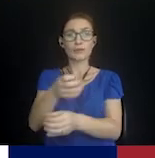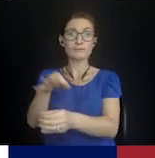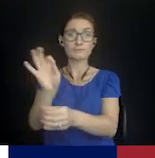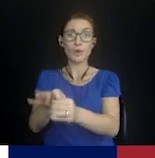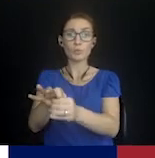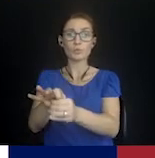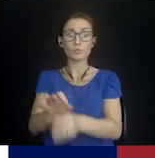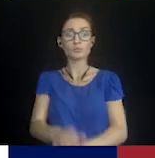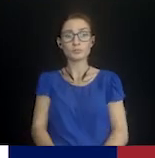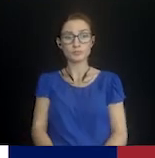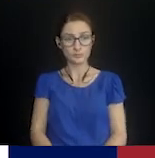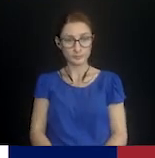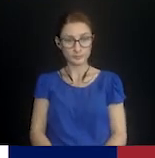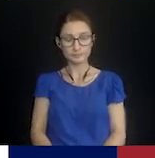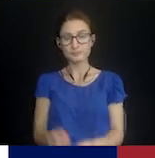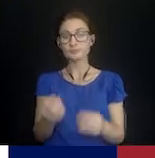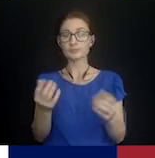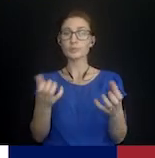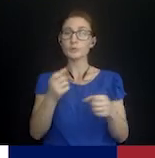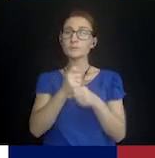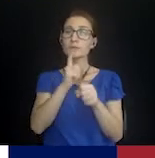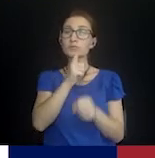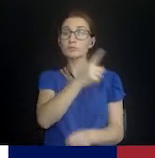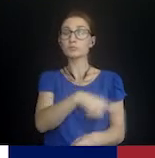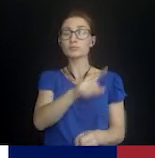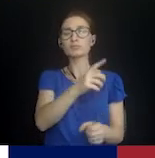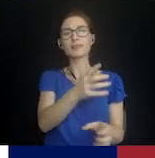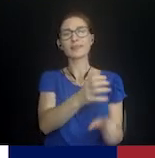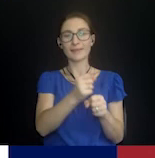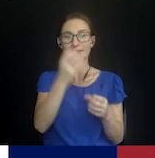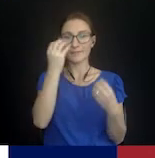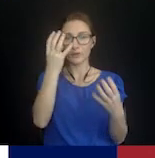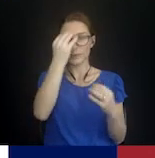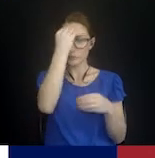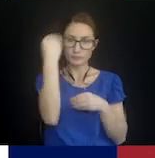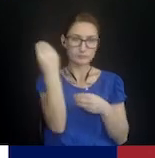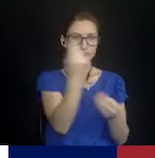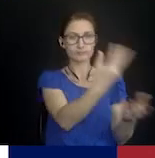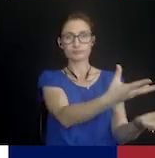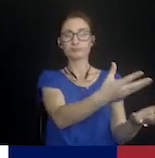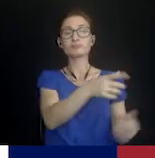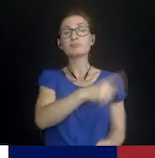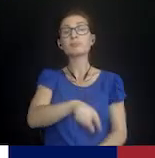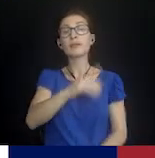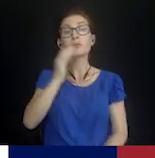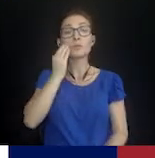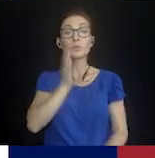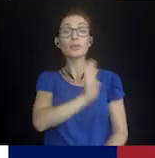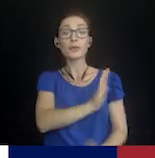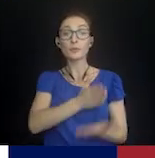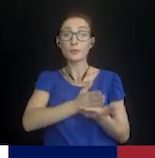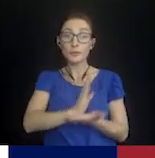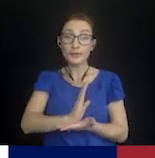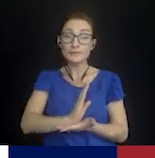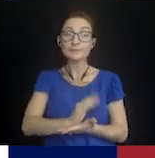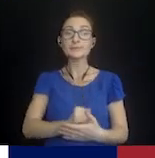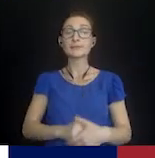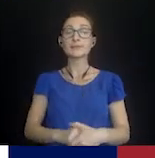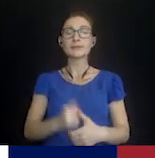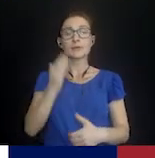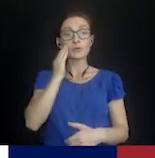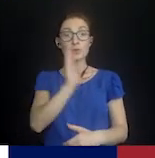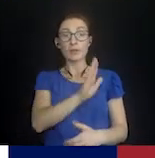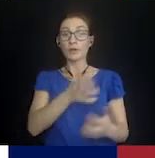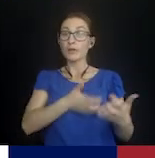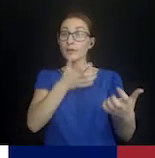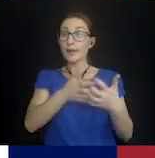able to exercise their right to vote. So we want to make sure that they're getting the information that they need, that they know their rights, that they know